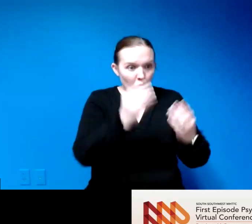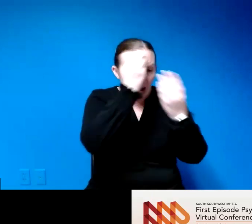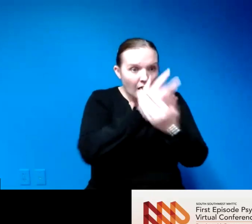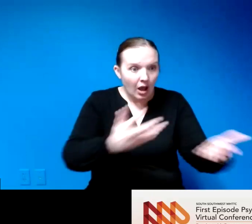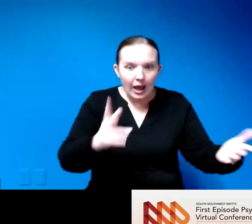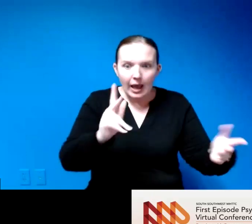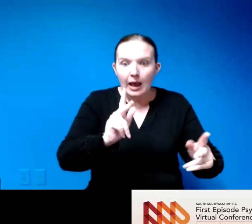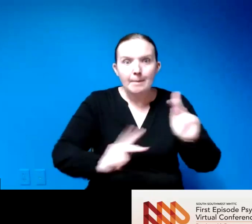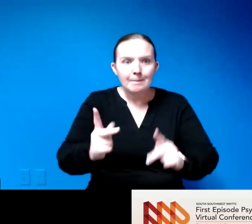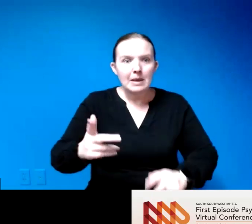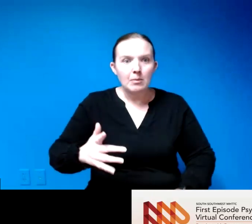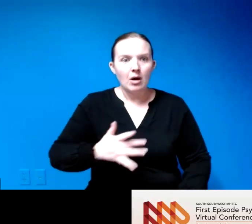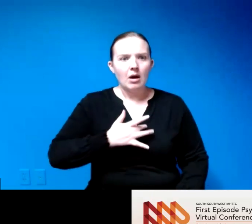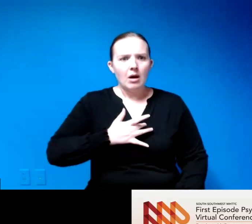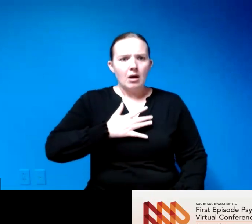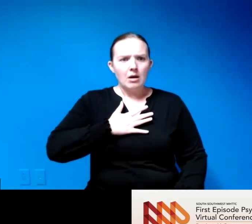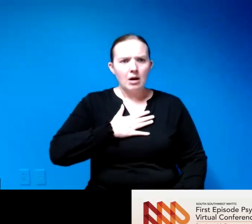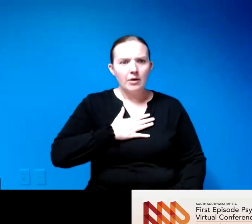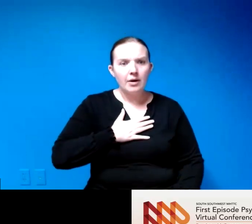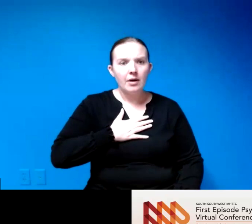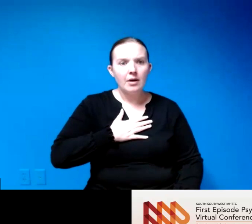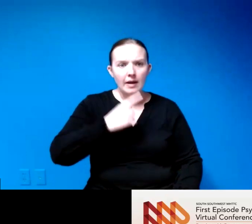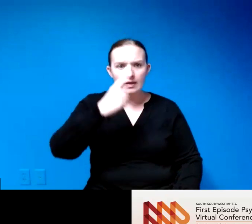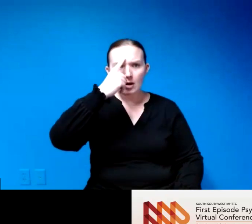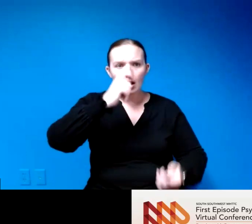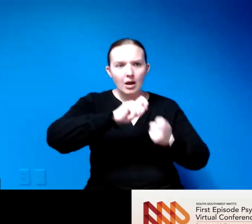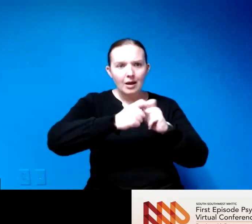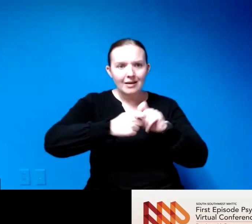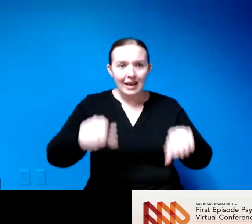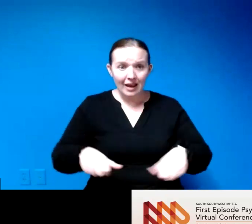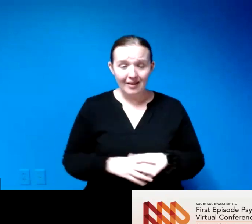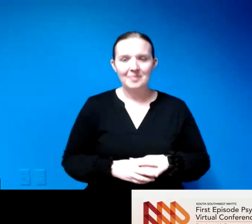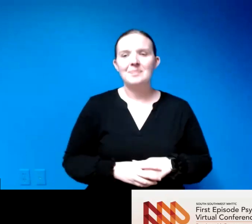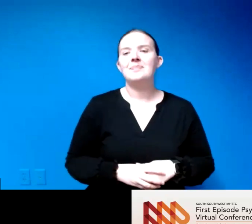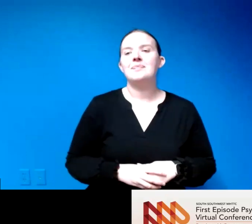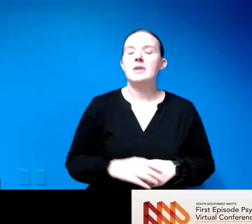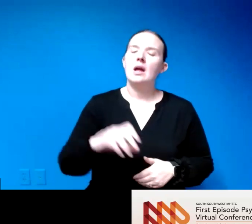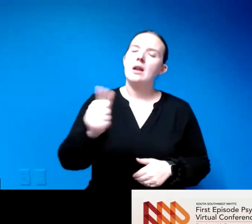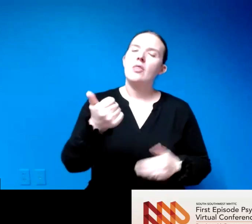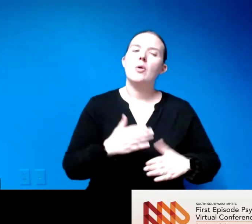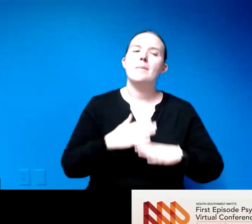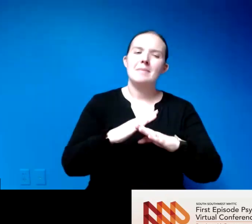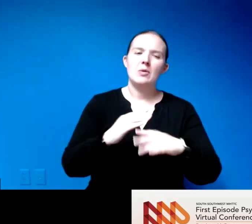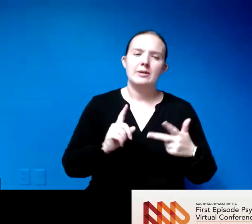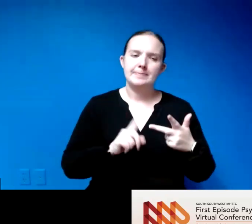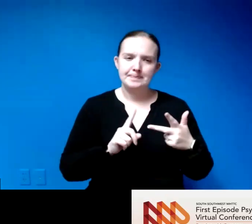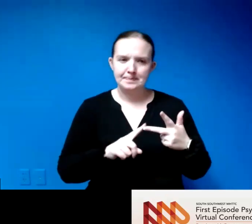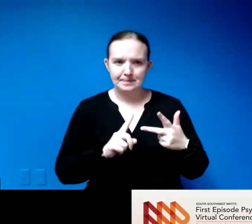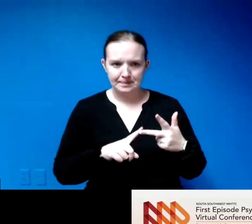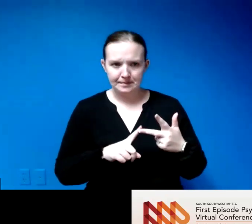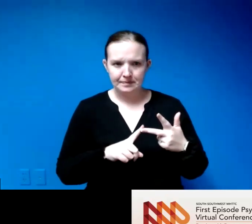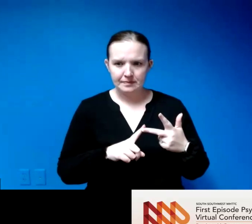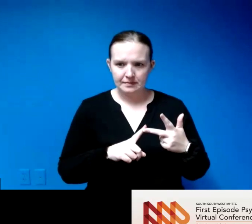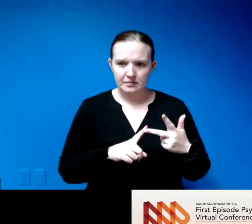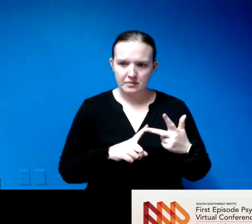and that's when we are open to new ways of thinking. And then another barrier that we face, number 3, and that's